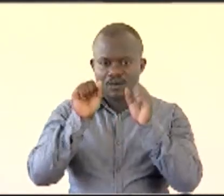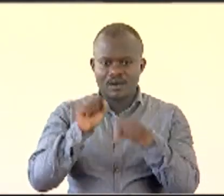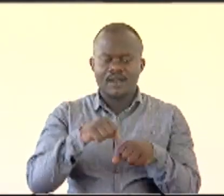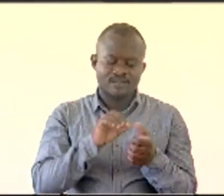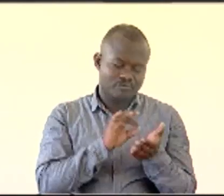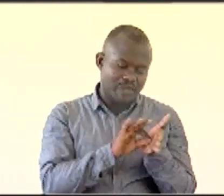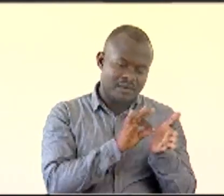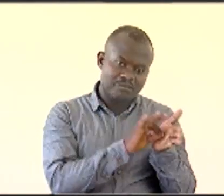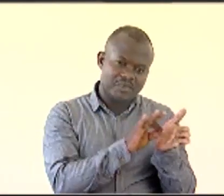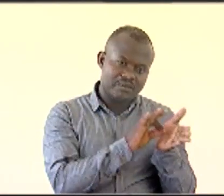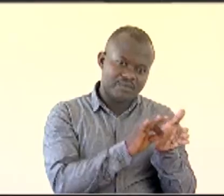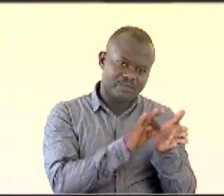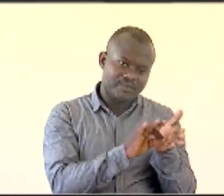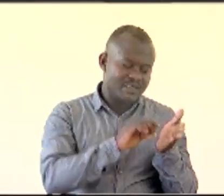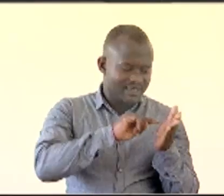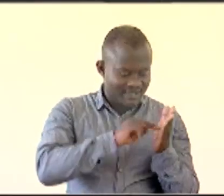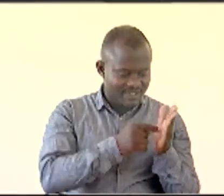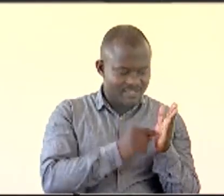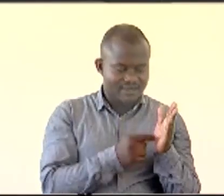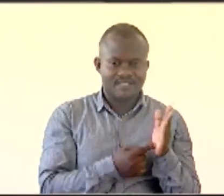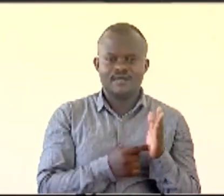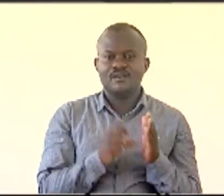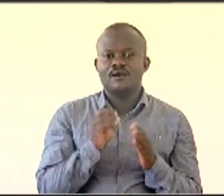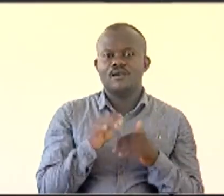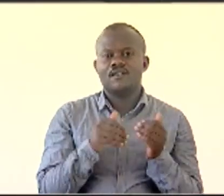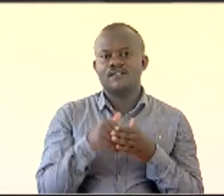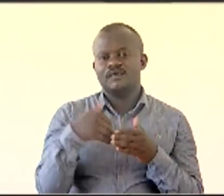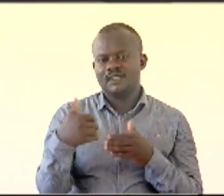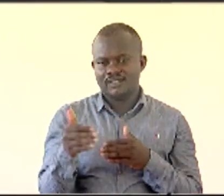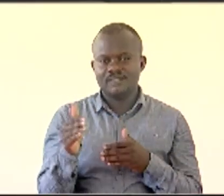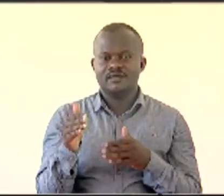down key points of this lesson.